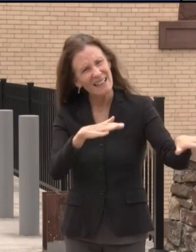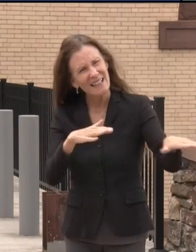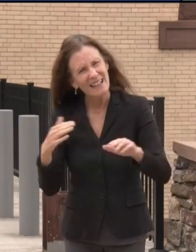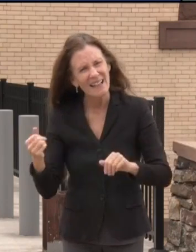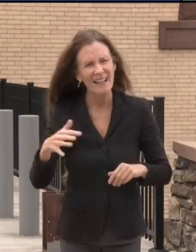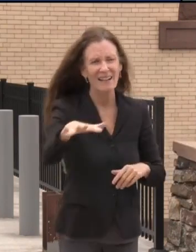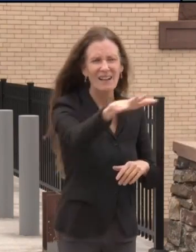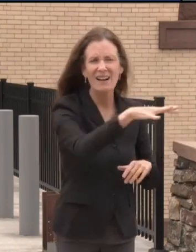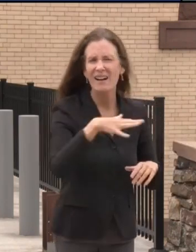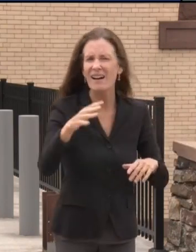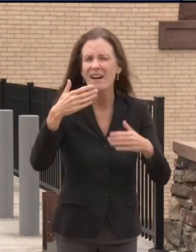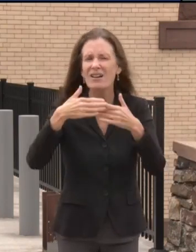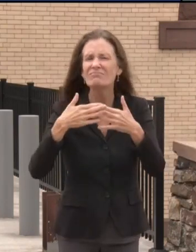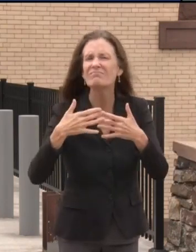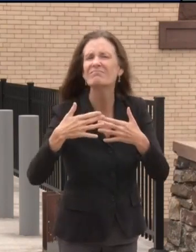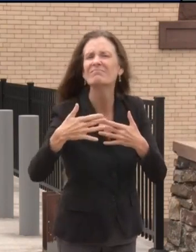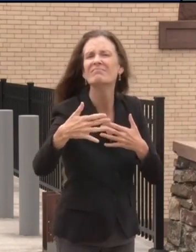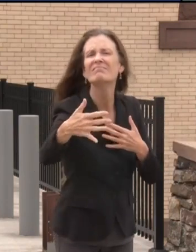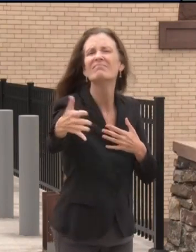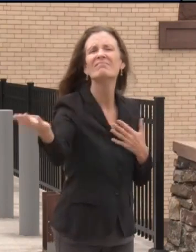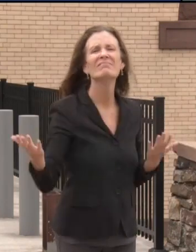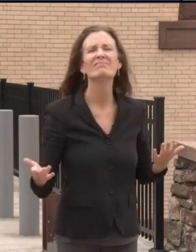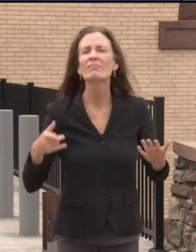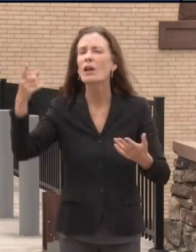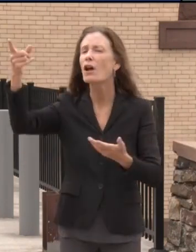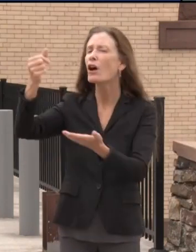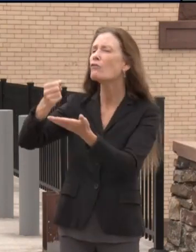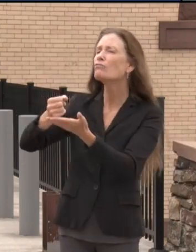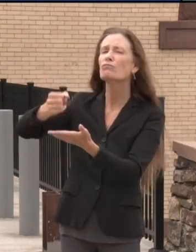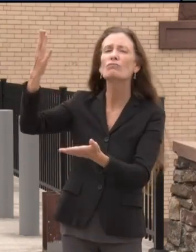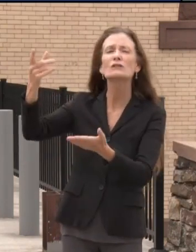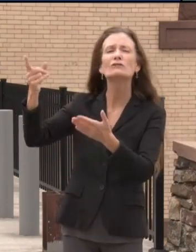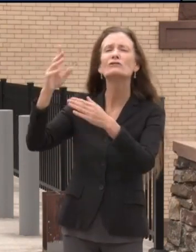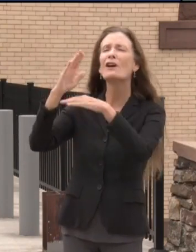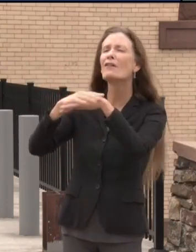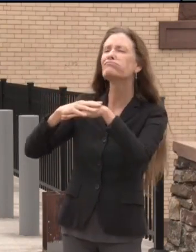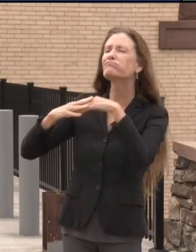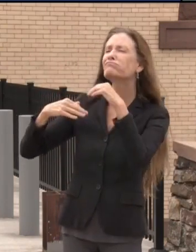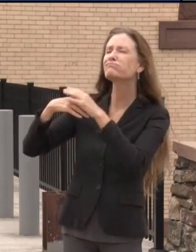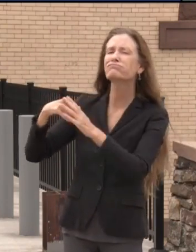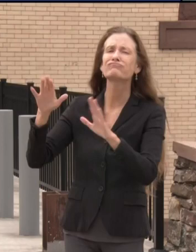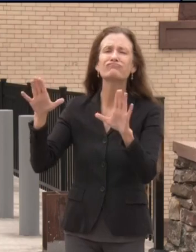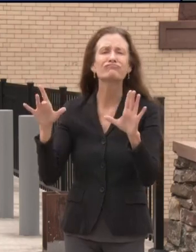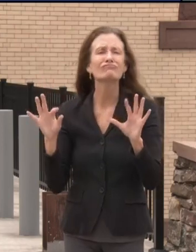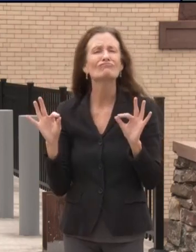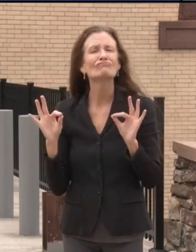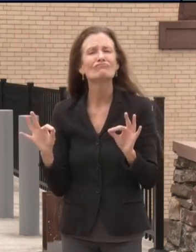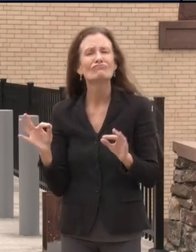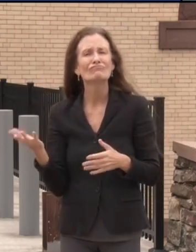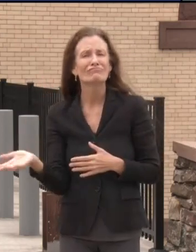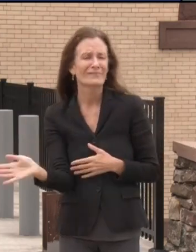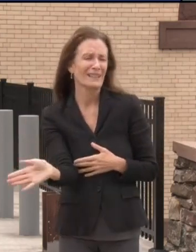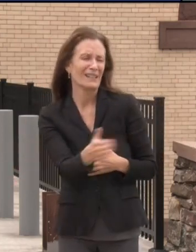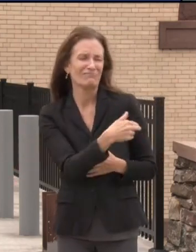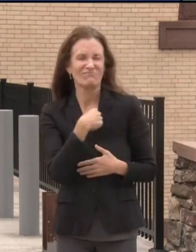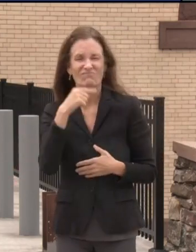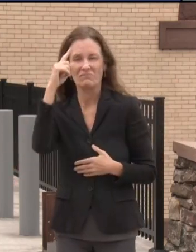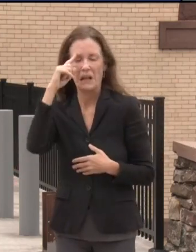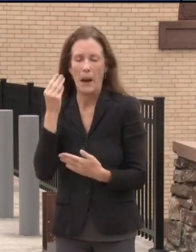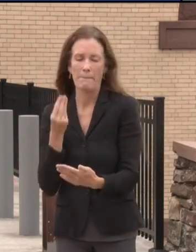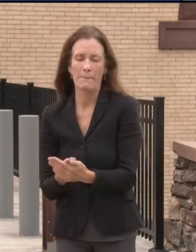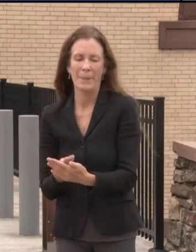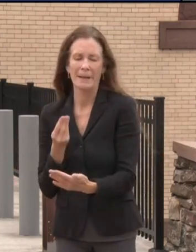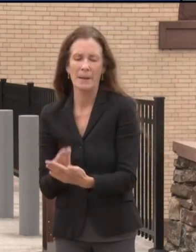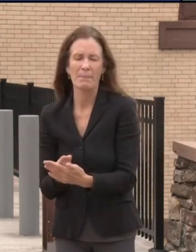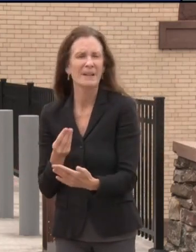us that the bottom line counts more than people's health. The truth, as always, is that taking care of workers is also